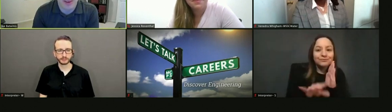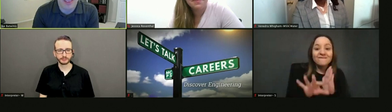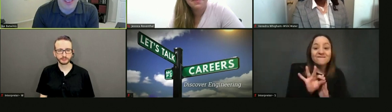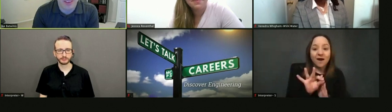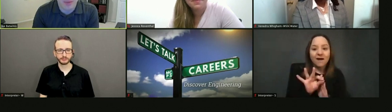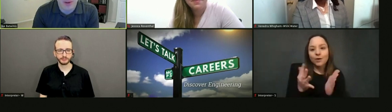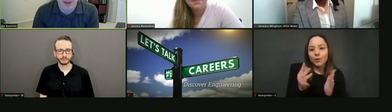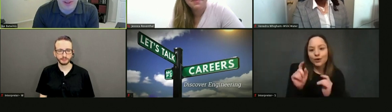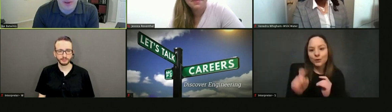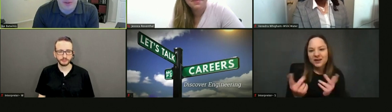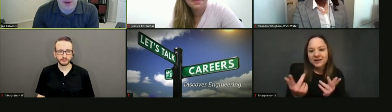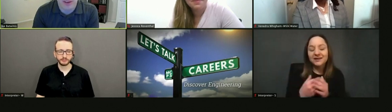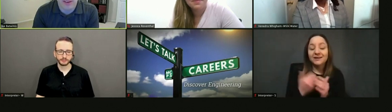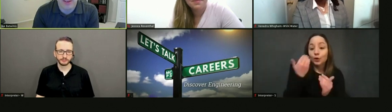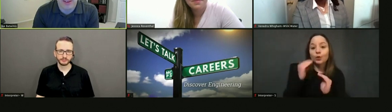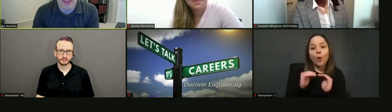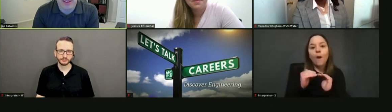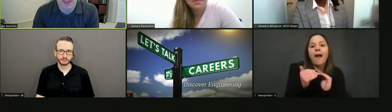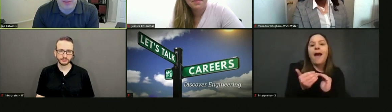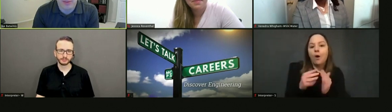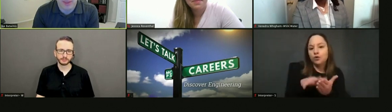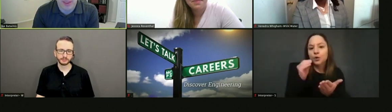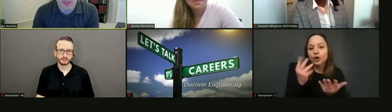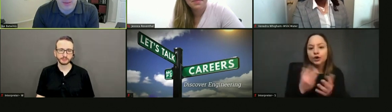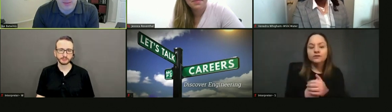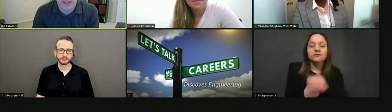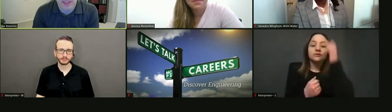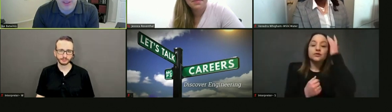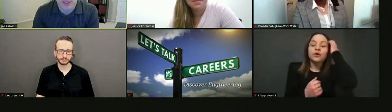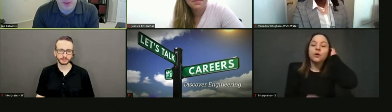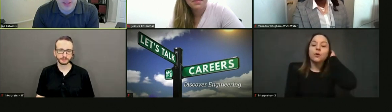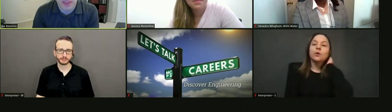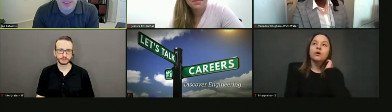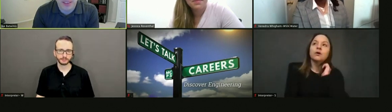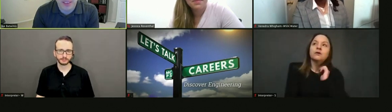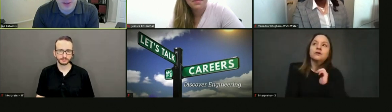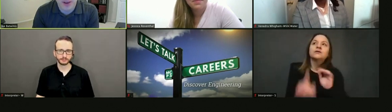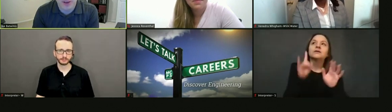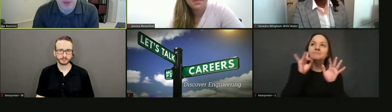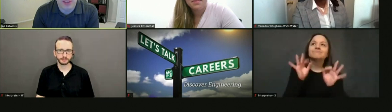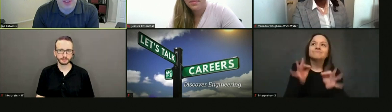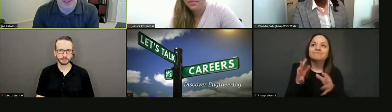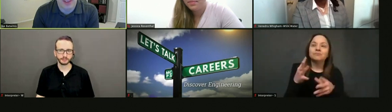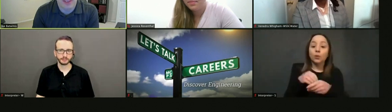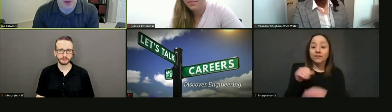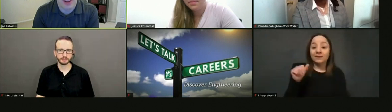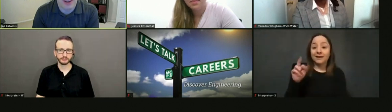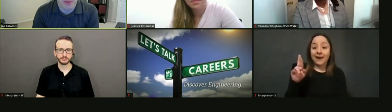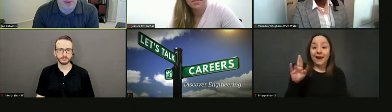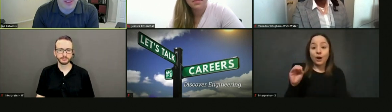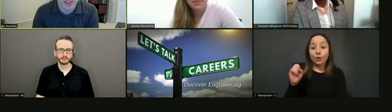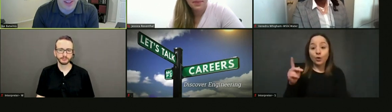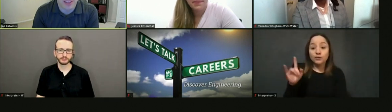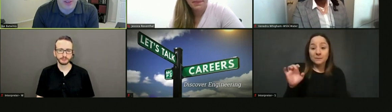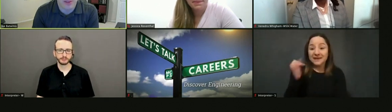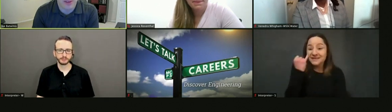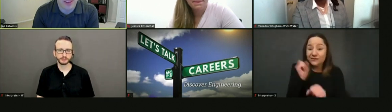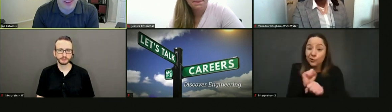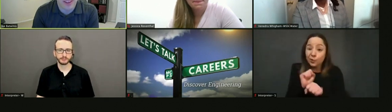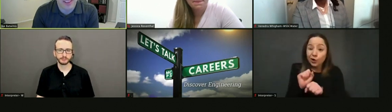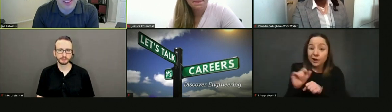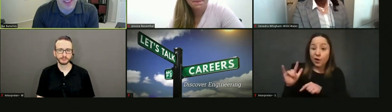find out about. You know how to learn about it. And certainly within, you know, aerospace engineering, if you're working on an airplane, there's lots